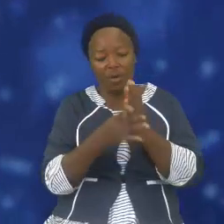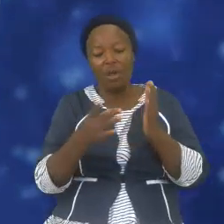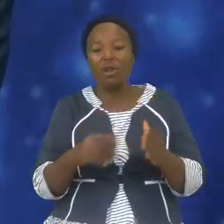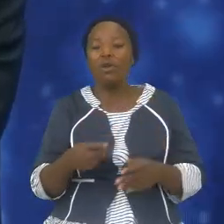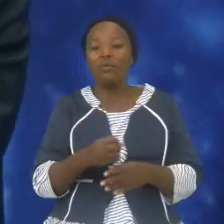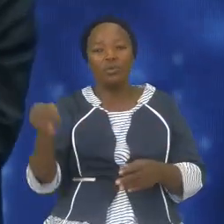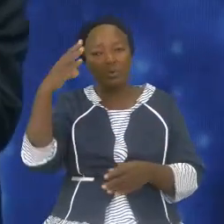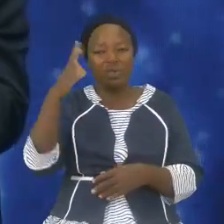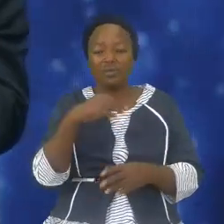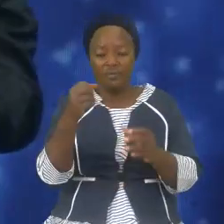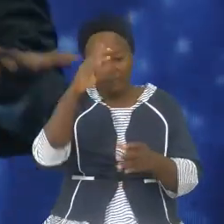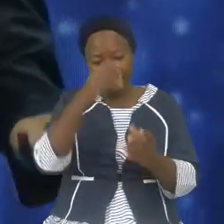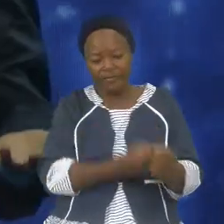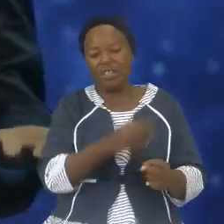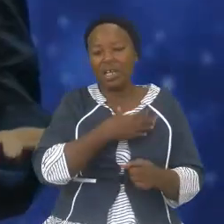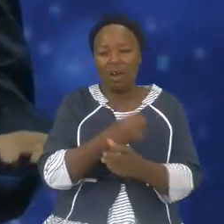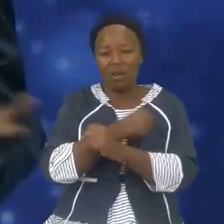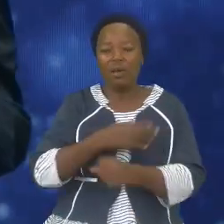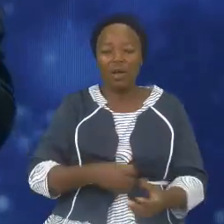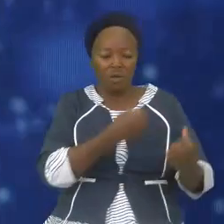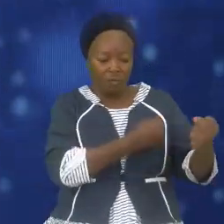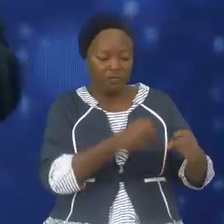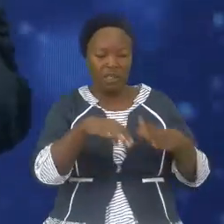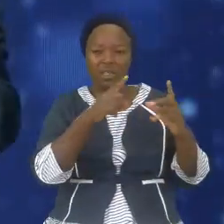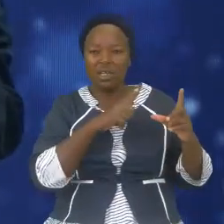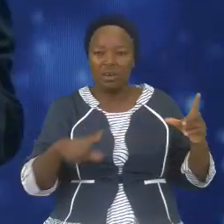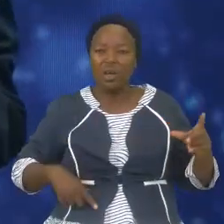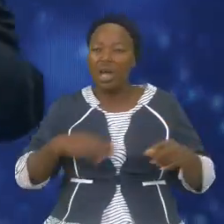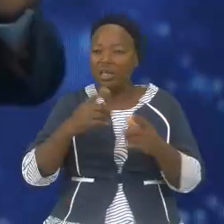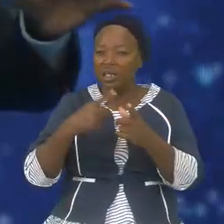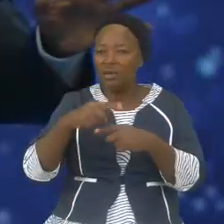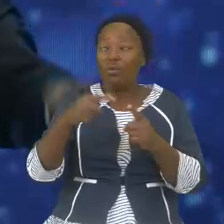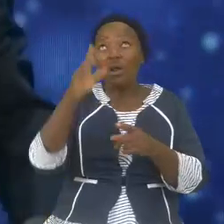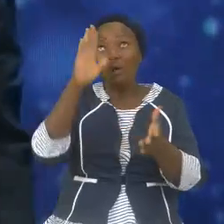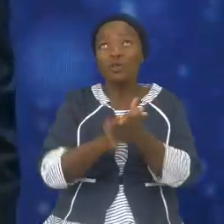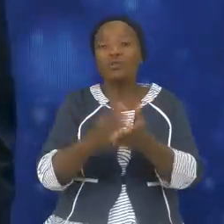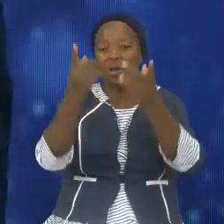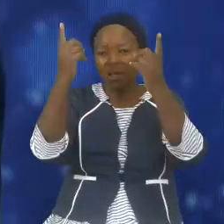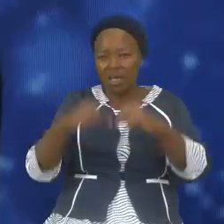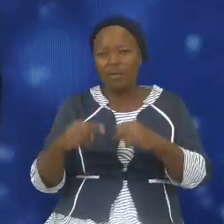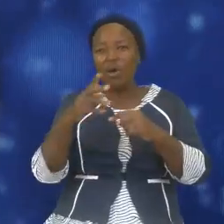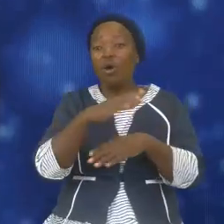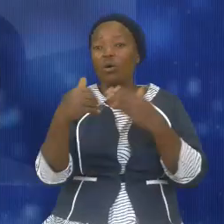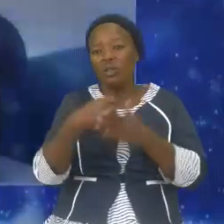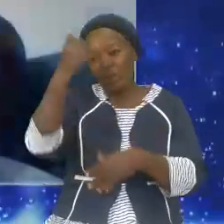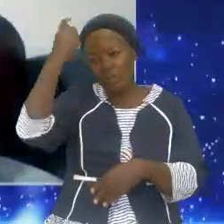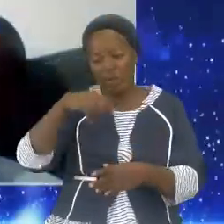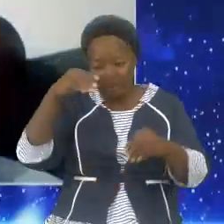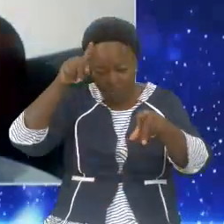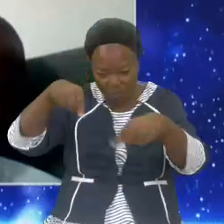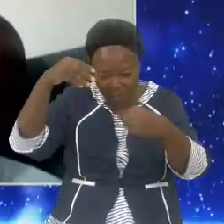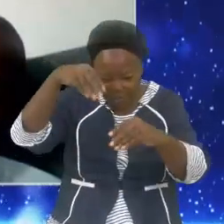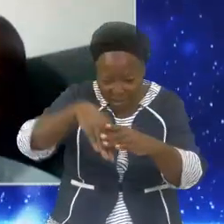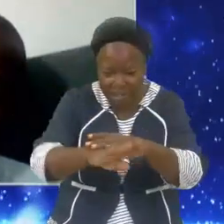the confidence in God. And then when the bridegroom came, the wise went in. And the